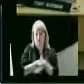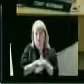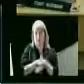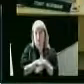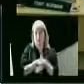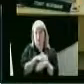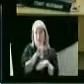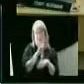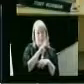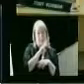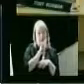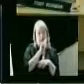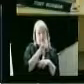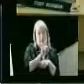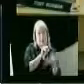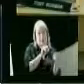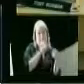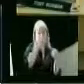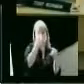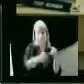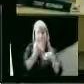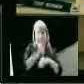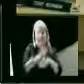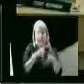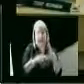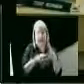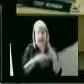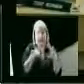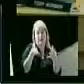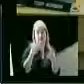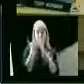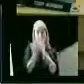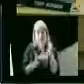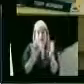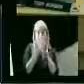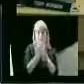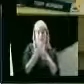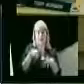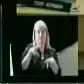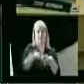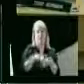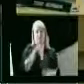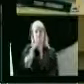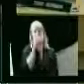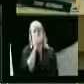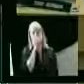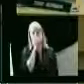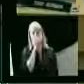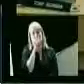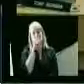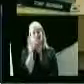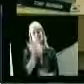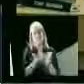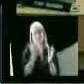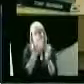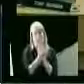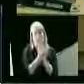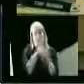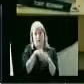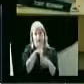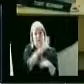Mr. Suttles, on the last day, has five hours of testimony in his portion.